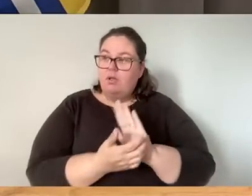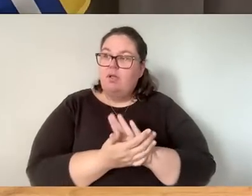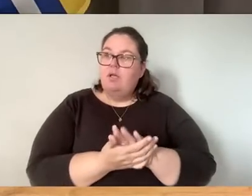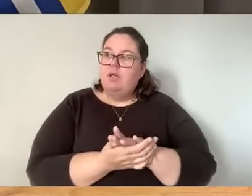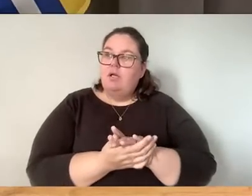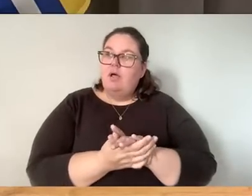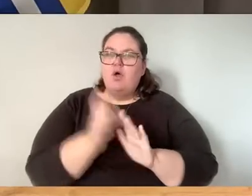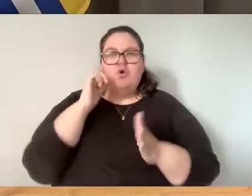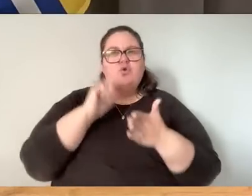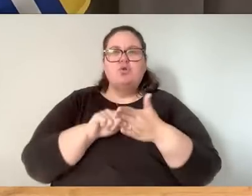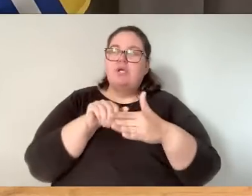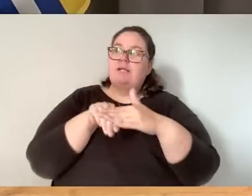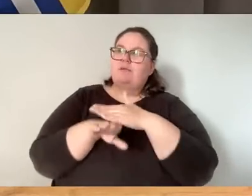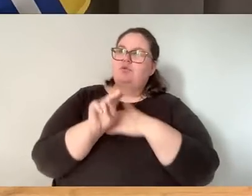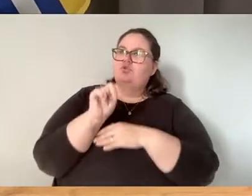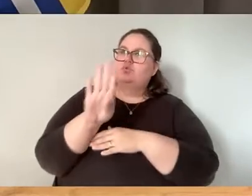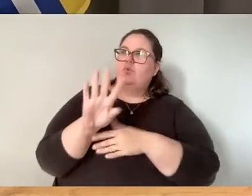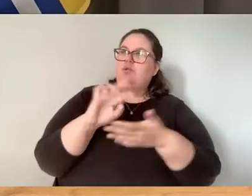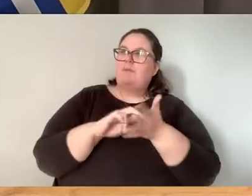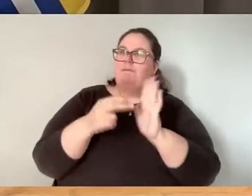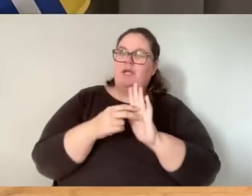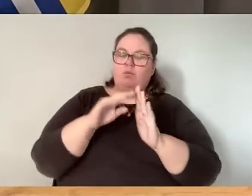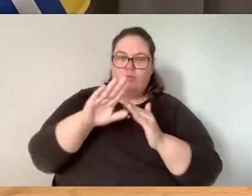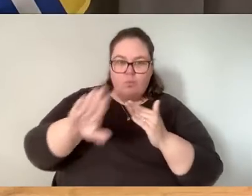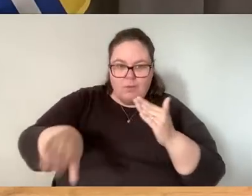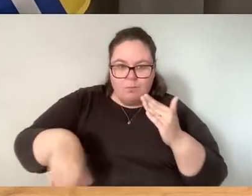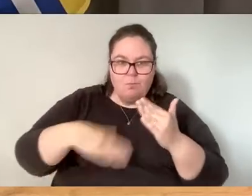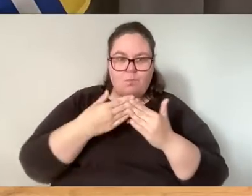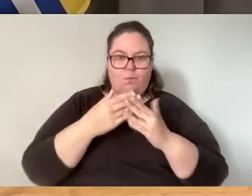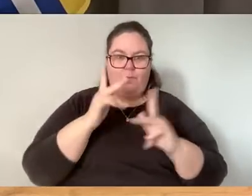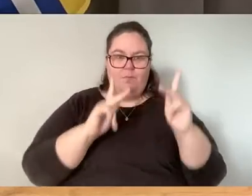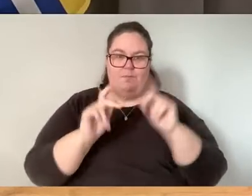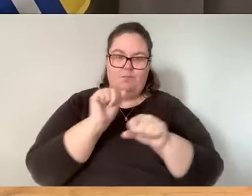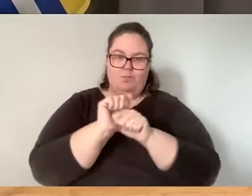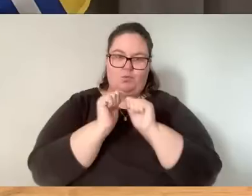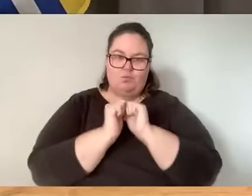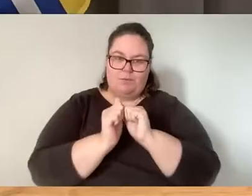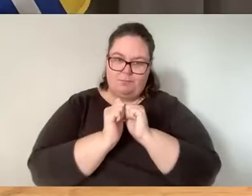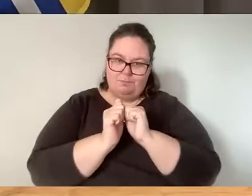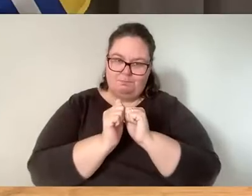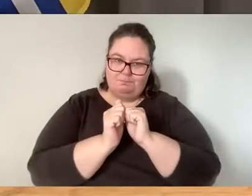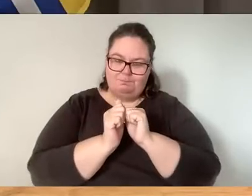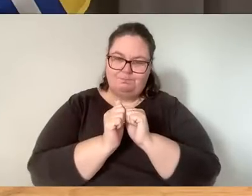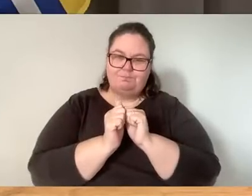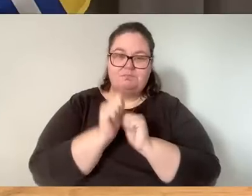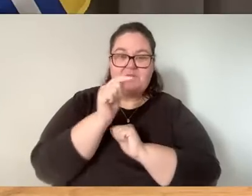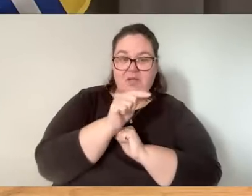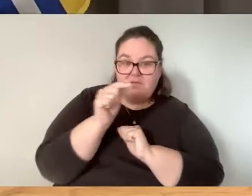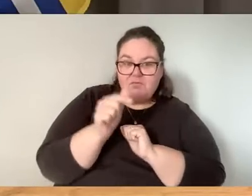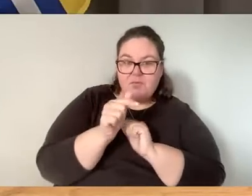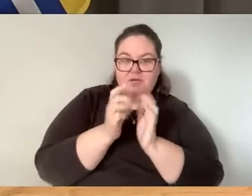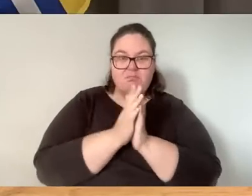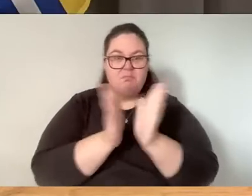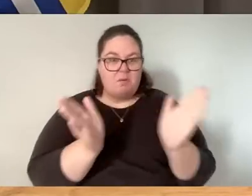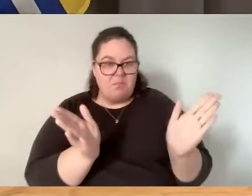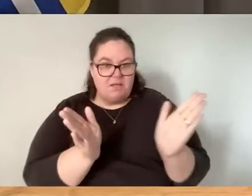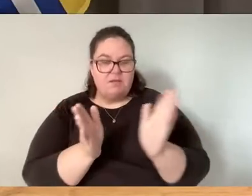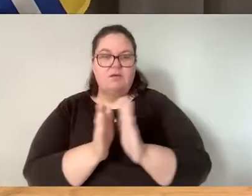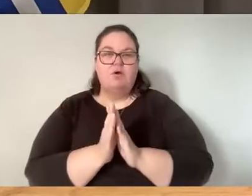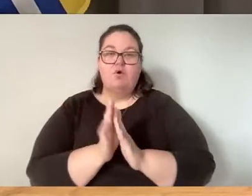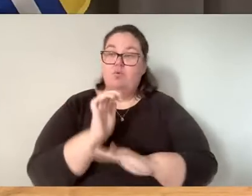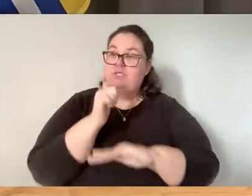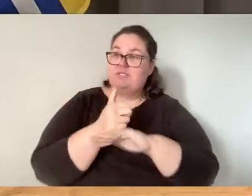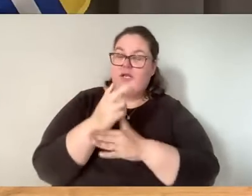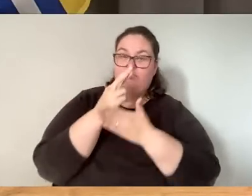New Brunswick takes all of us working together. We will be creating resources to help build capacity